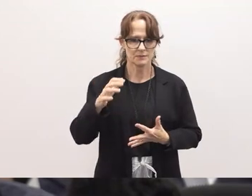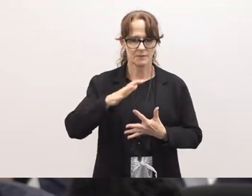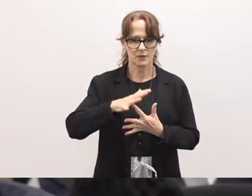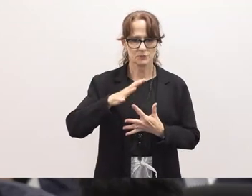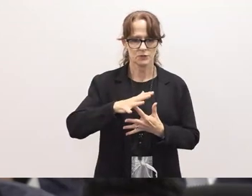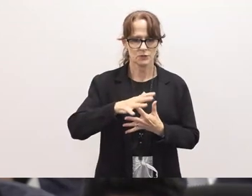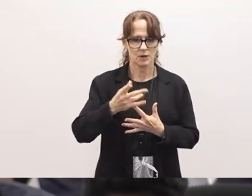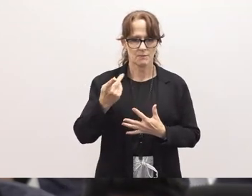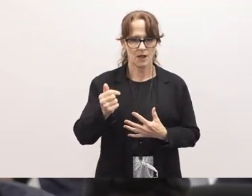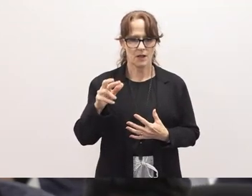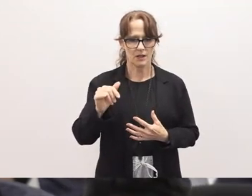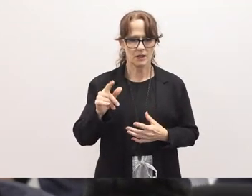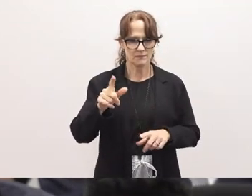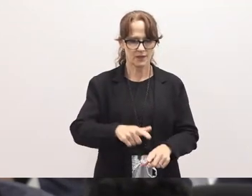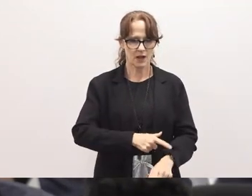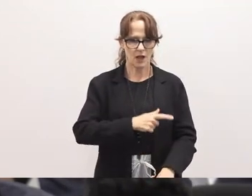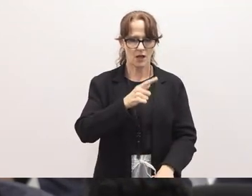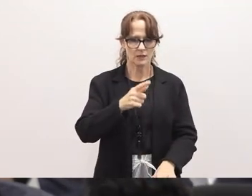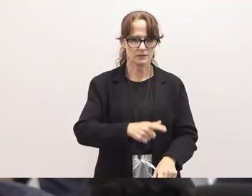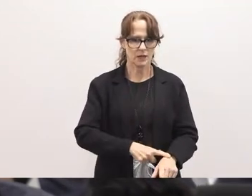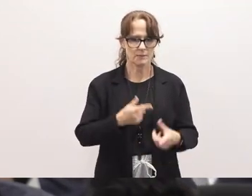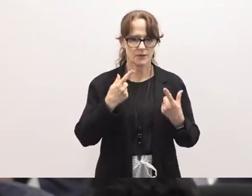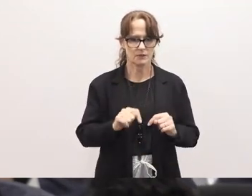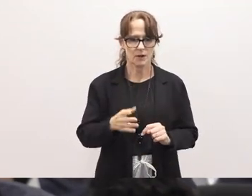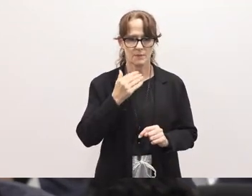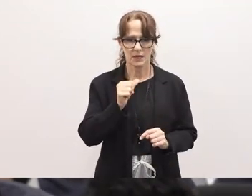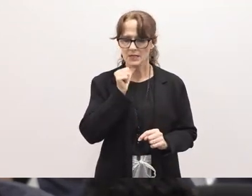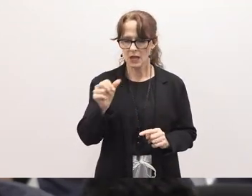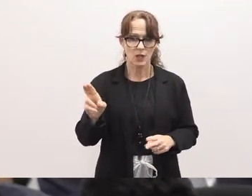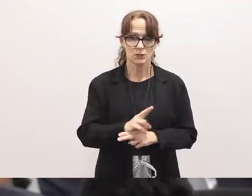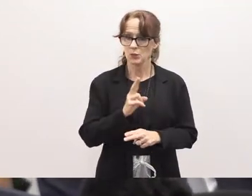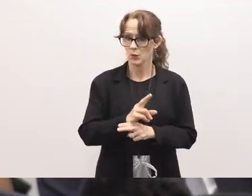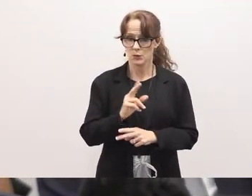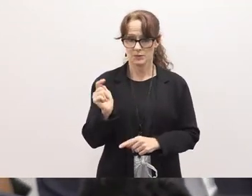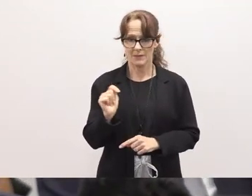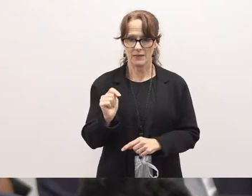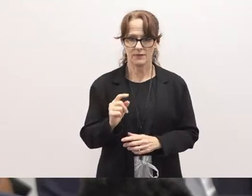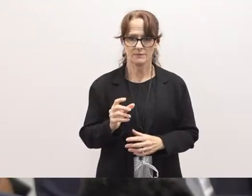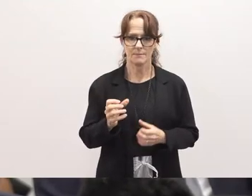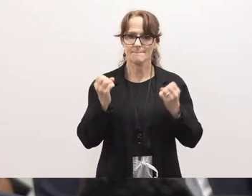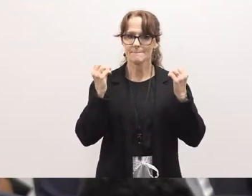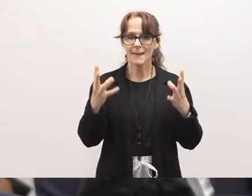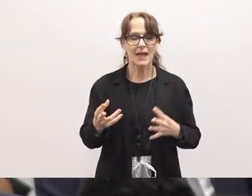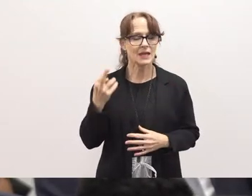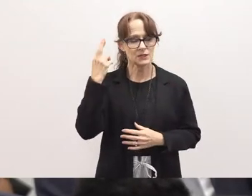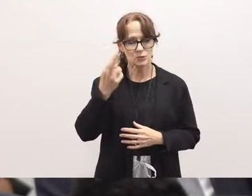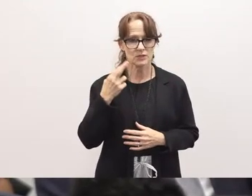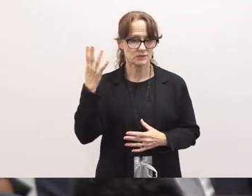Pauley, and for the longest time, I've tried my best not to use the restroom. There are many different reasons for this.